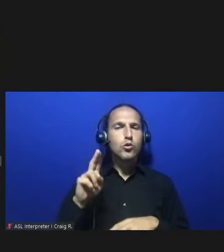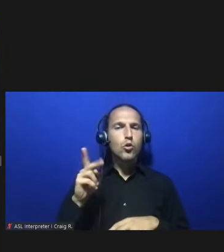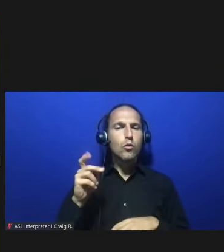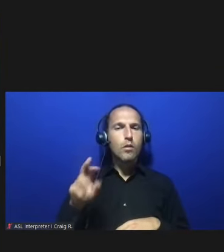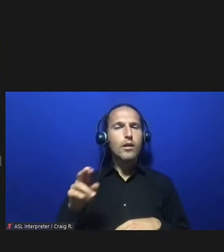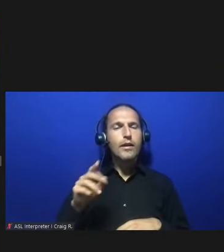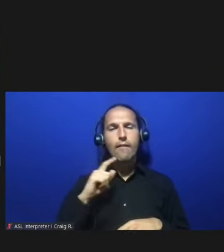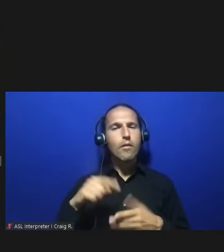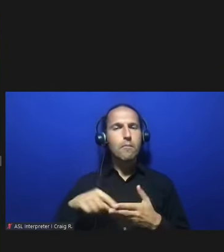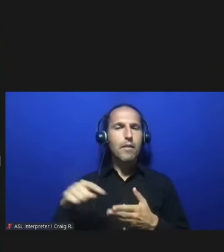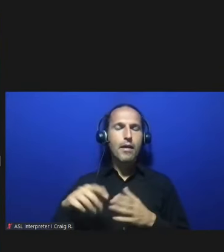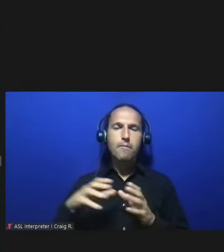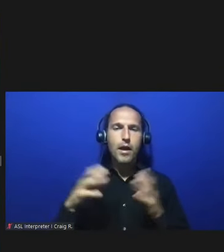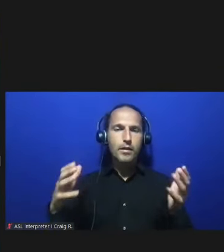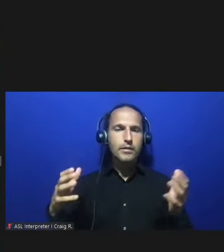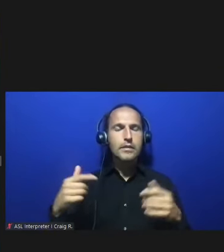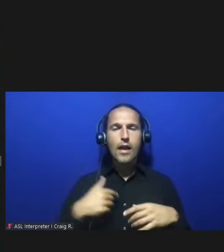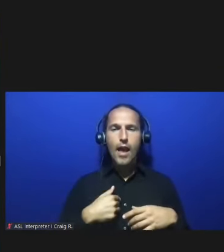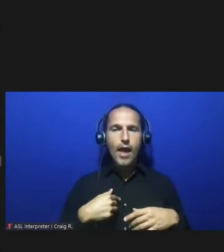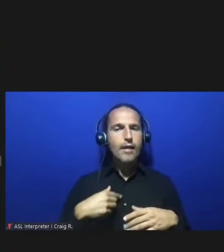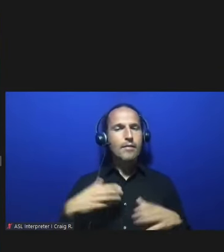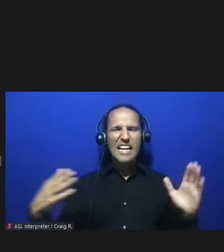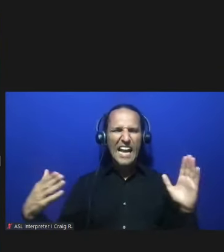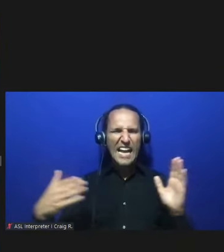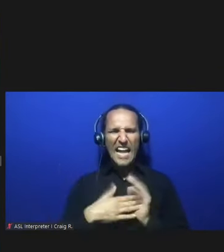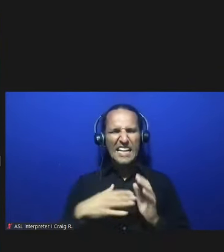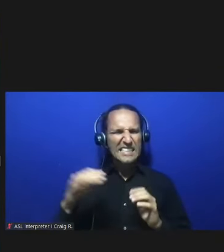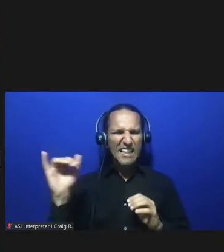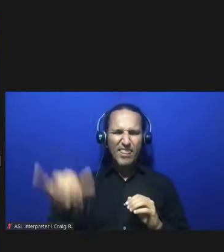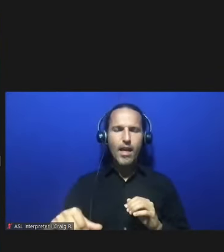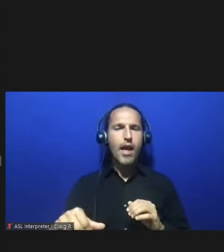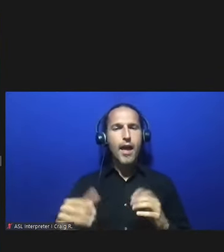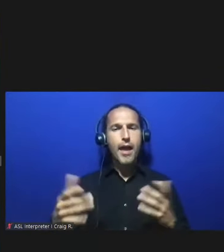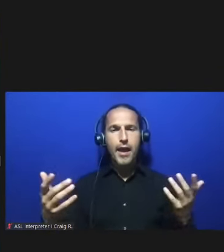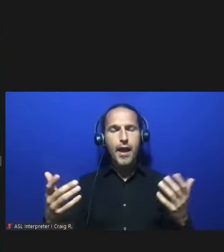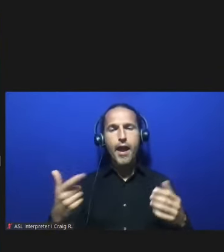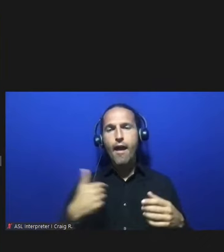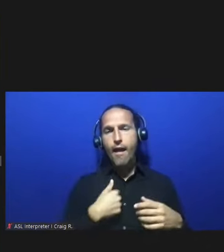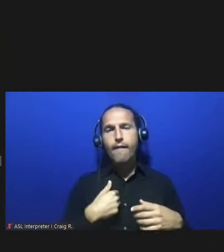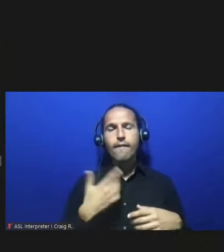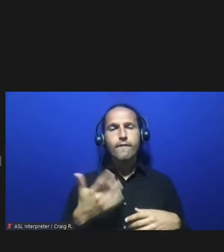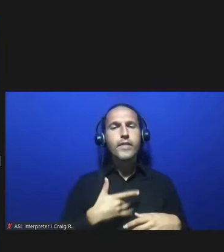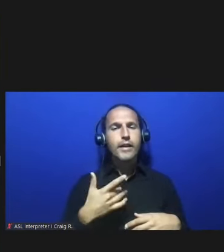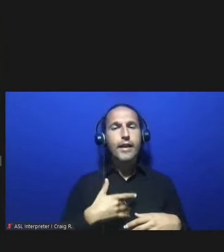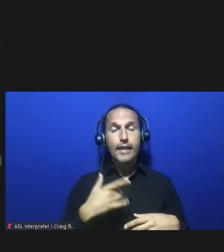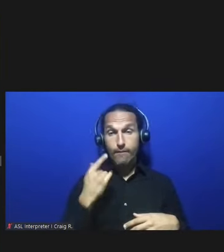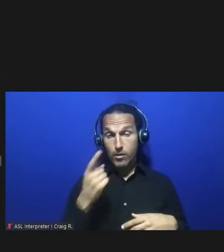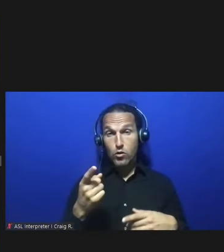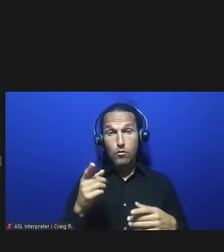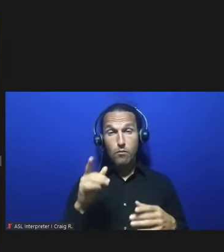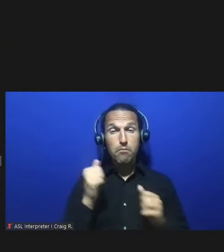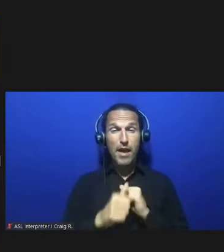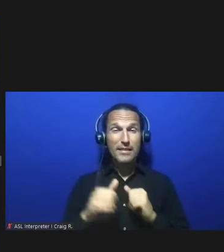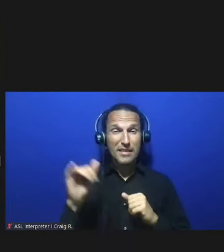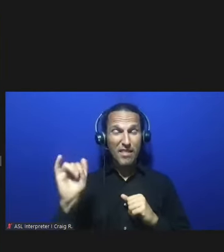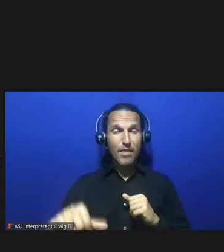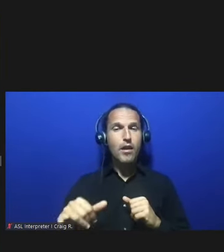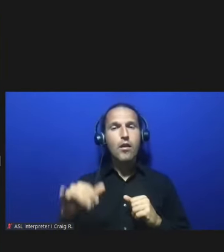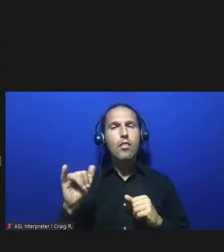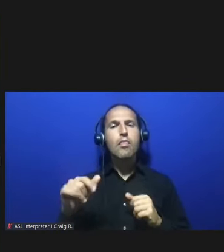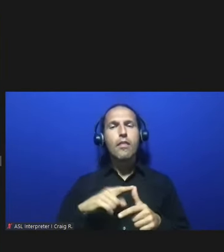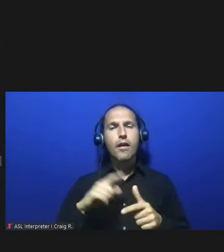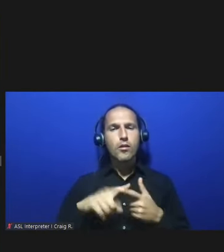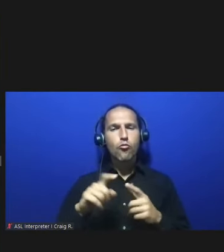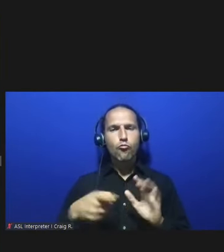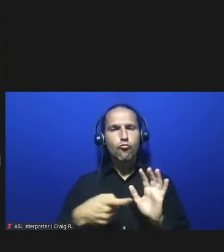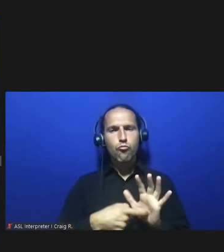have to pay as much. I am completely against this, and I do sincerely feel that if you end up passing this, then you should